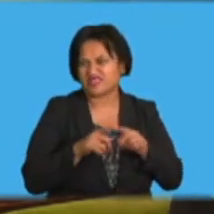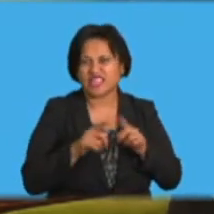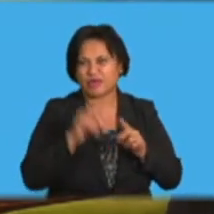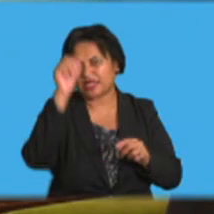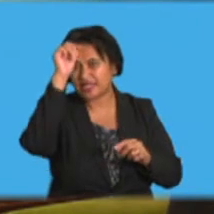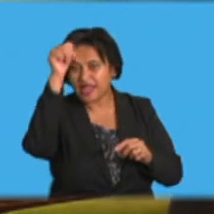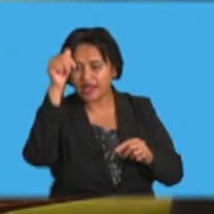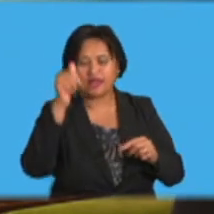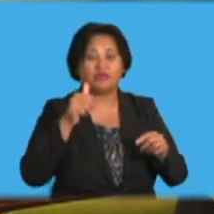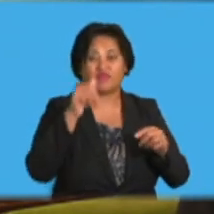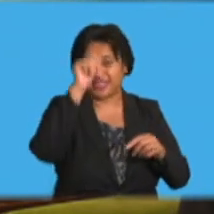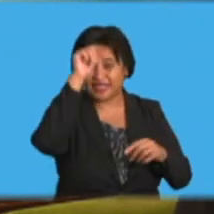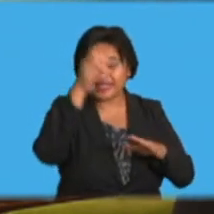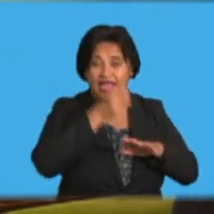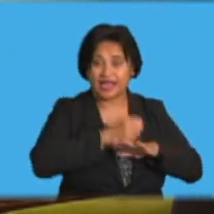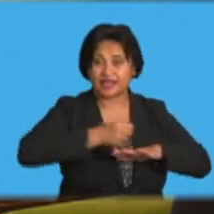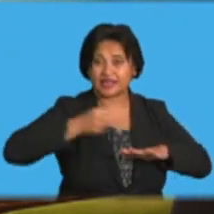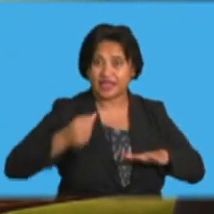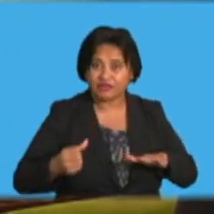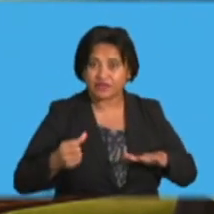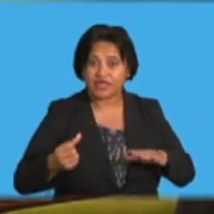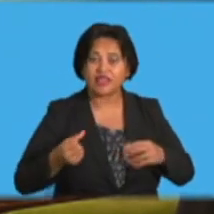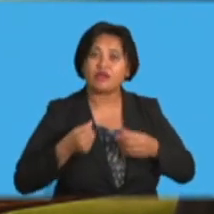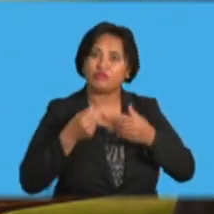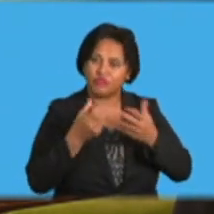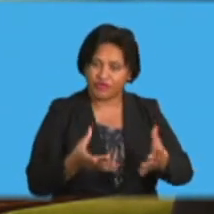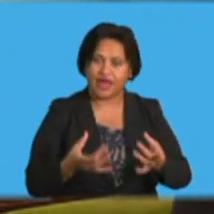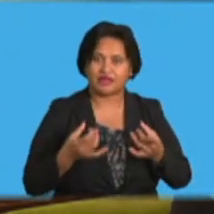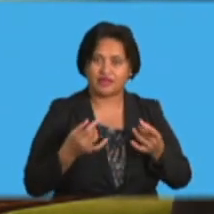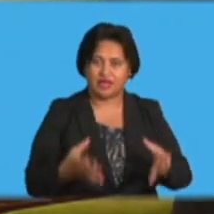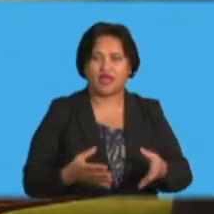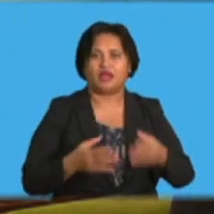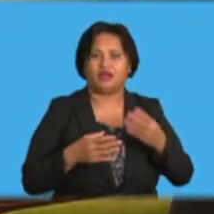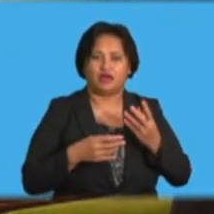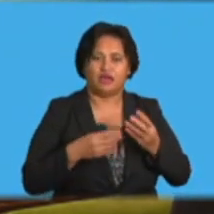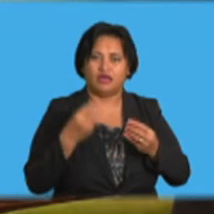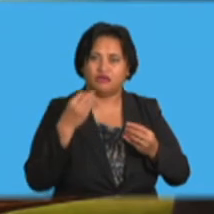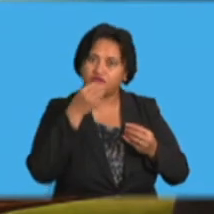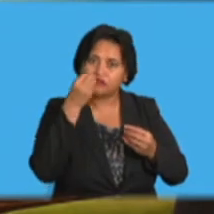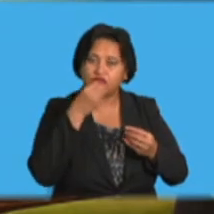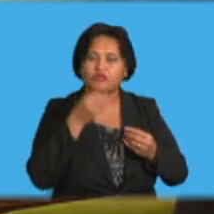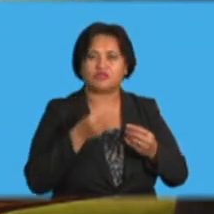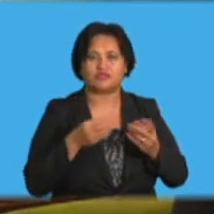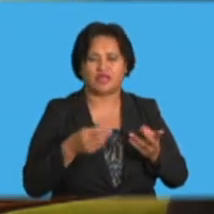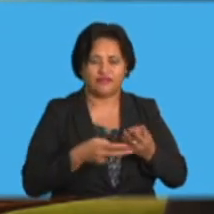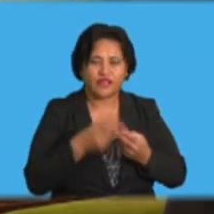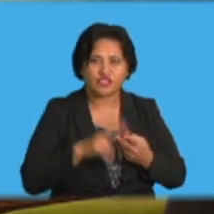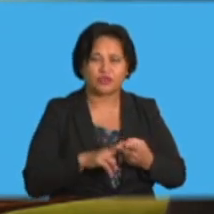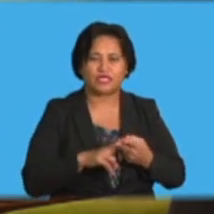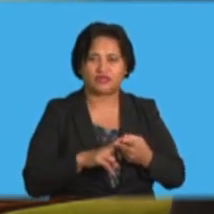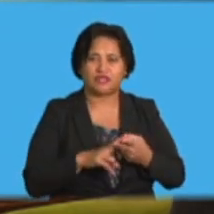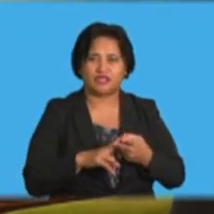Indian government, for example, got into the space of providing crop insurance. And we're also looking at crop insurance, what we call parametric crop